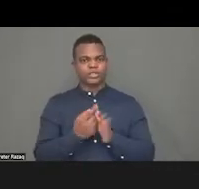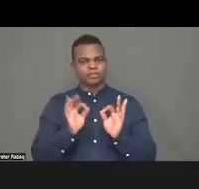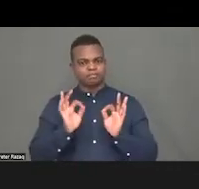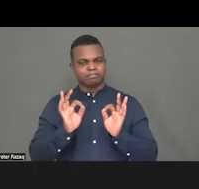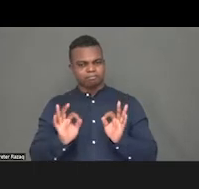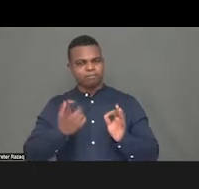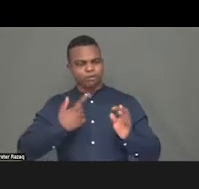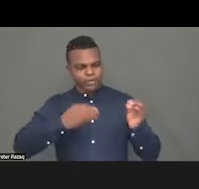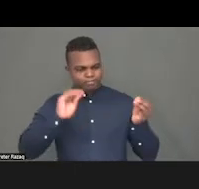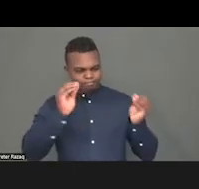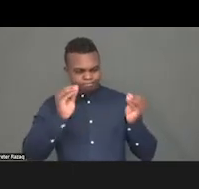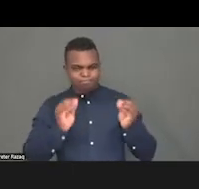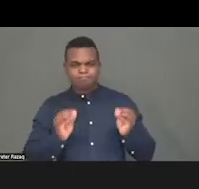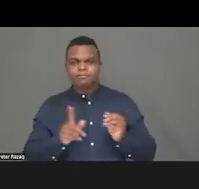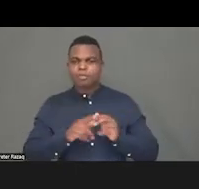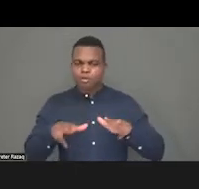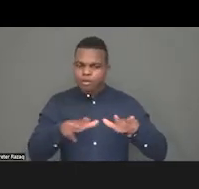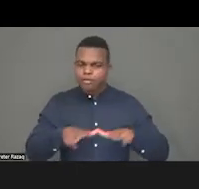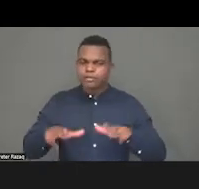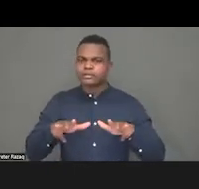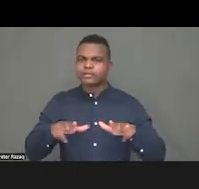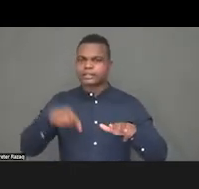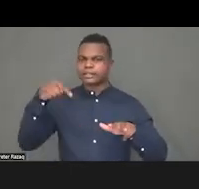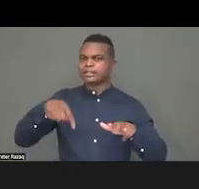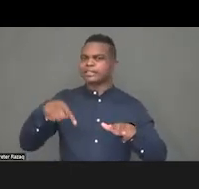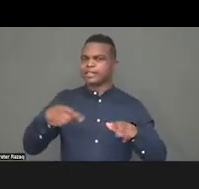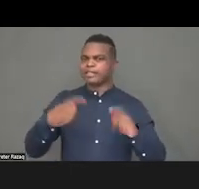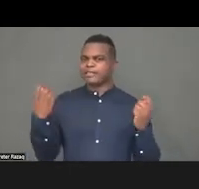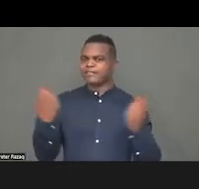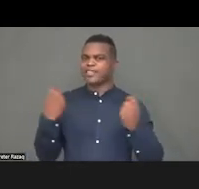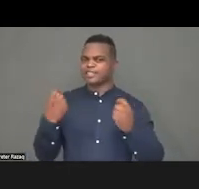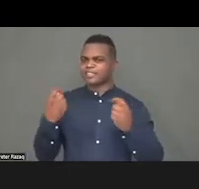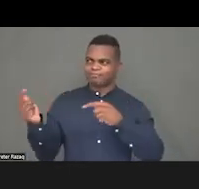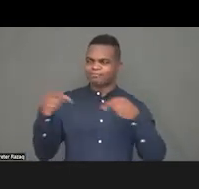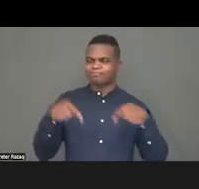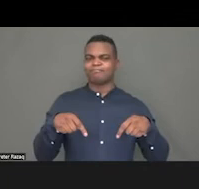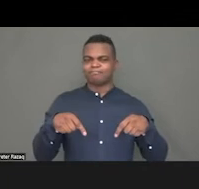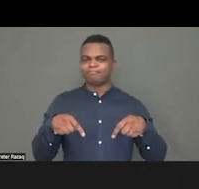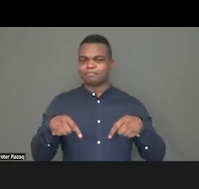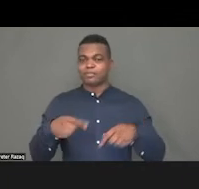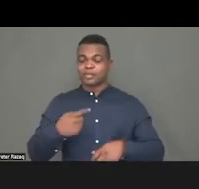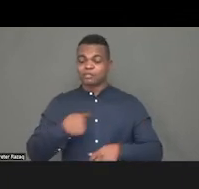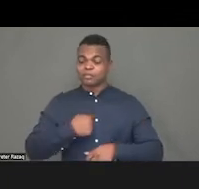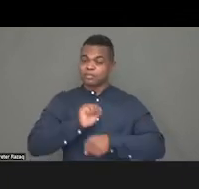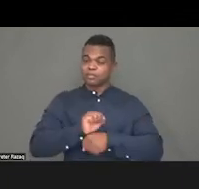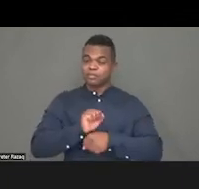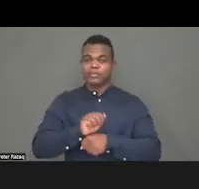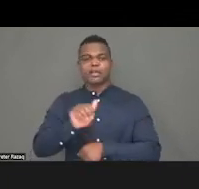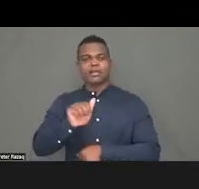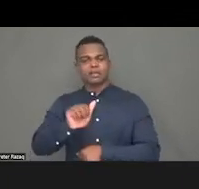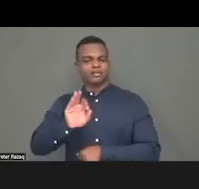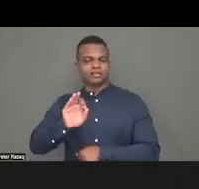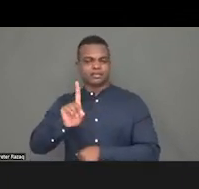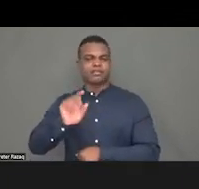the African Disability Forum. The African Disability Forum is a continental forum that seeks